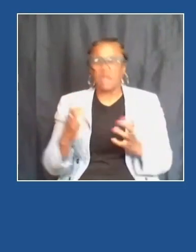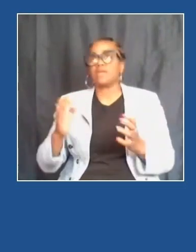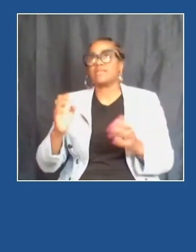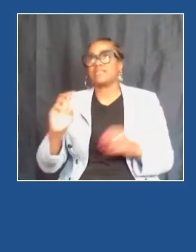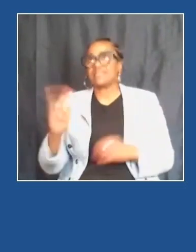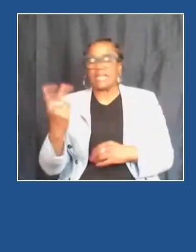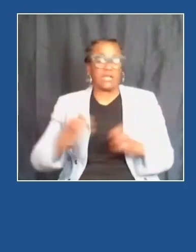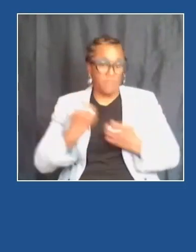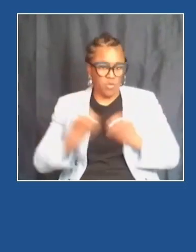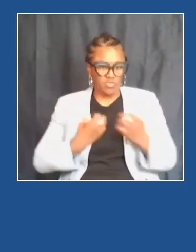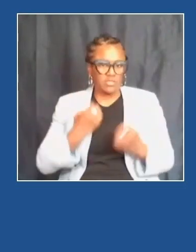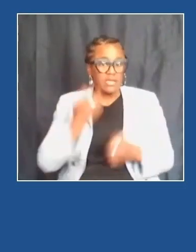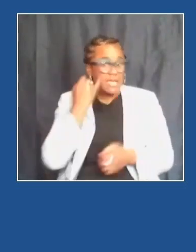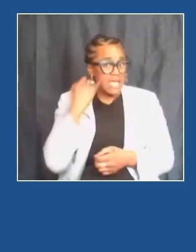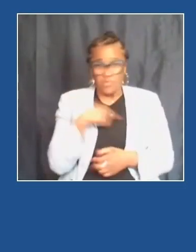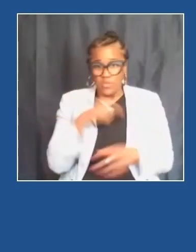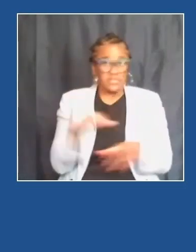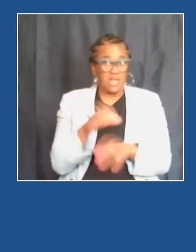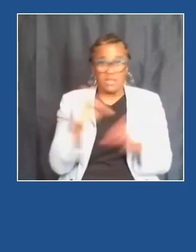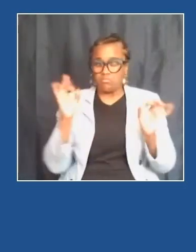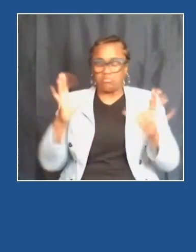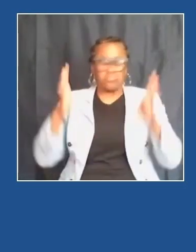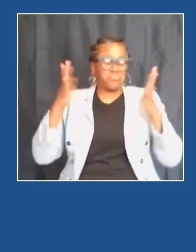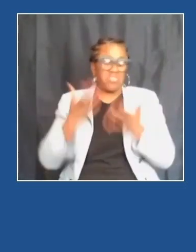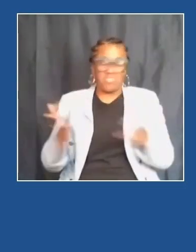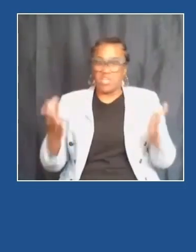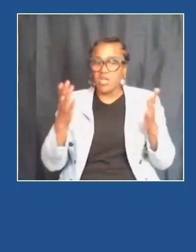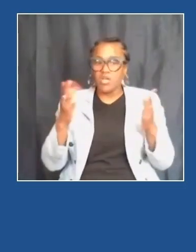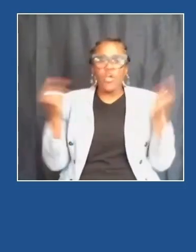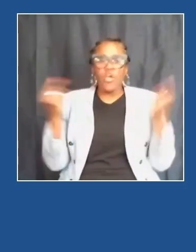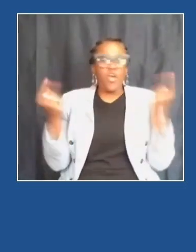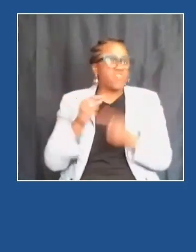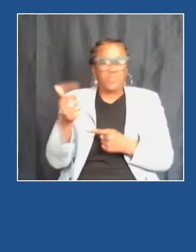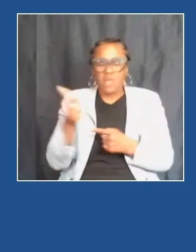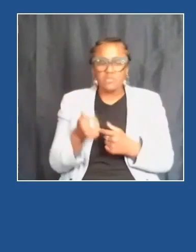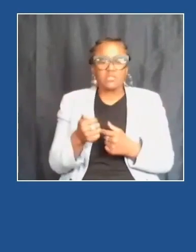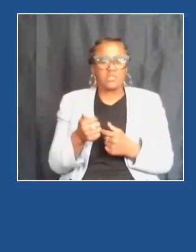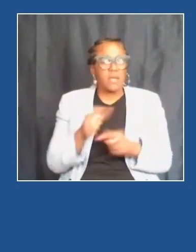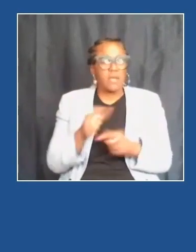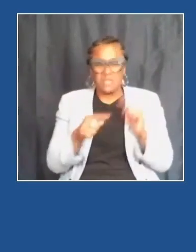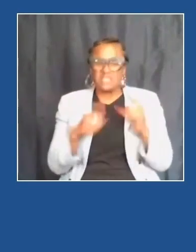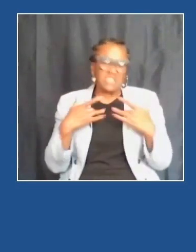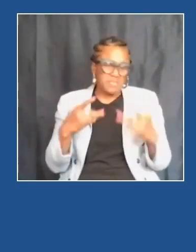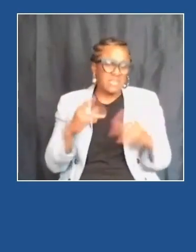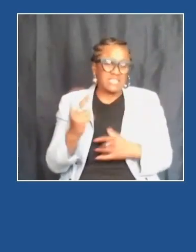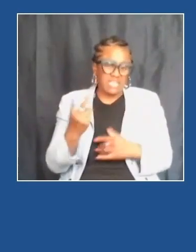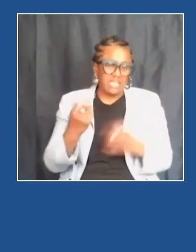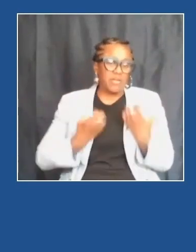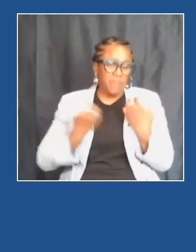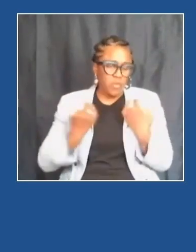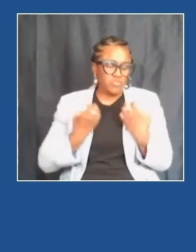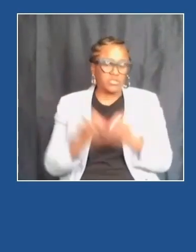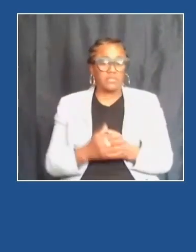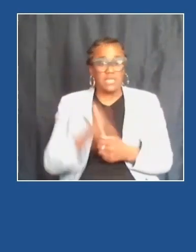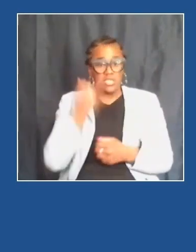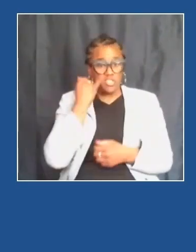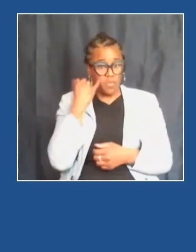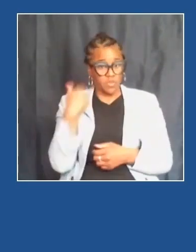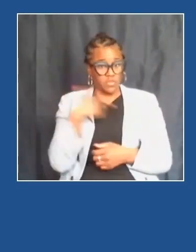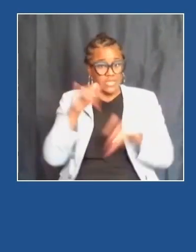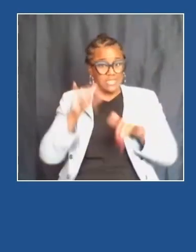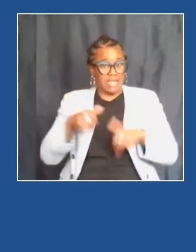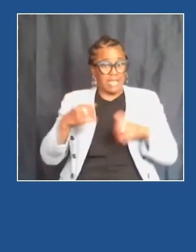something really outrageously hurtful to somebody. If we stay descriptive and don't